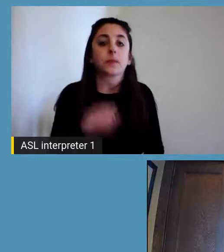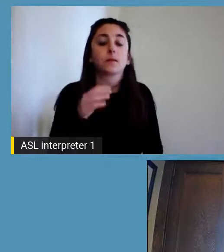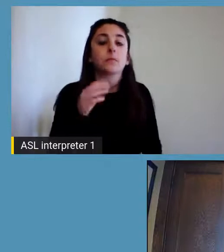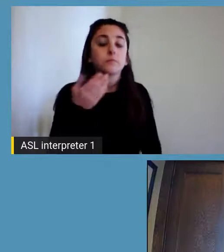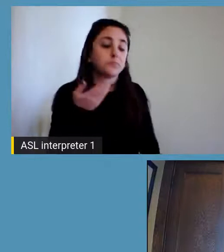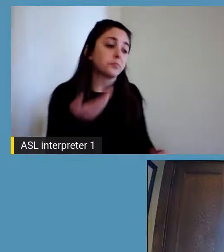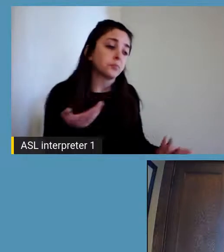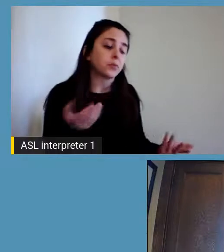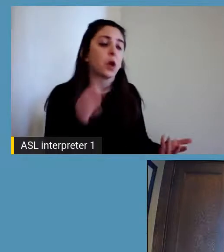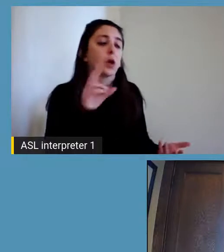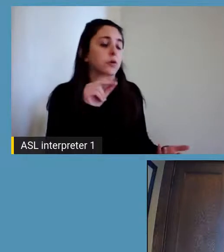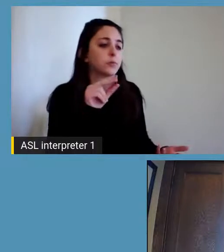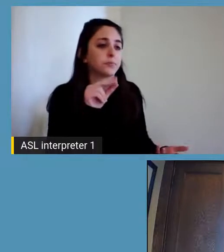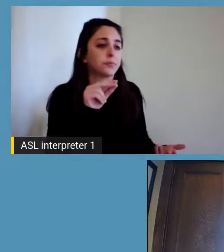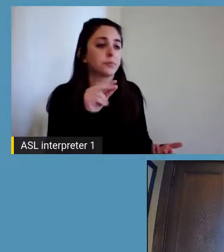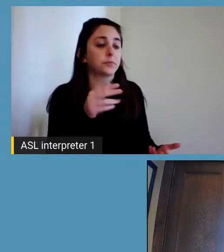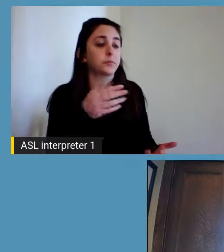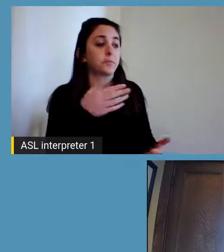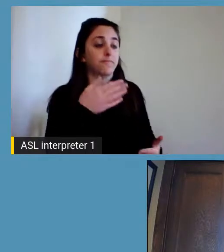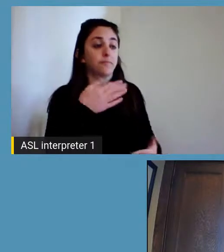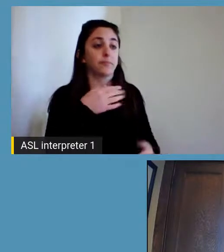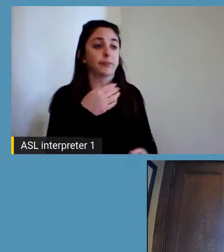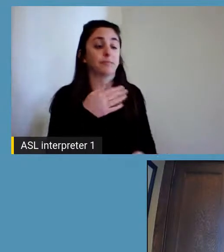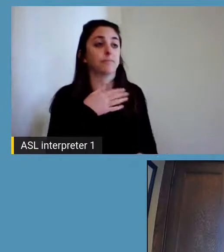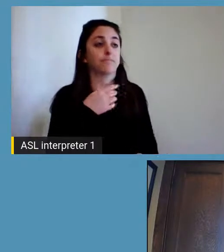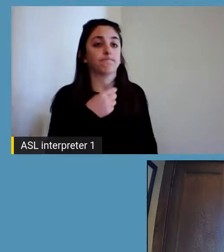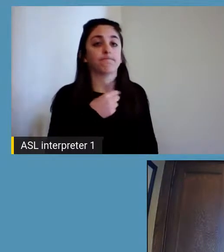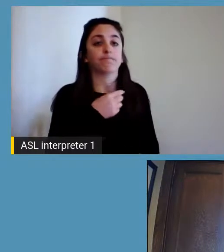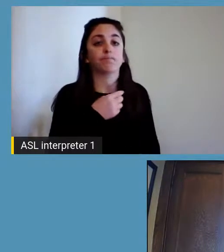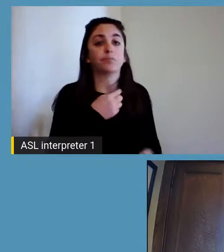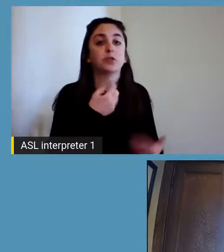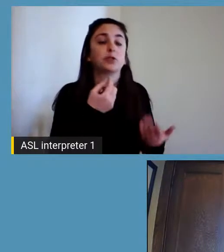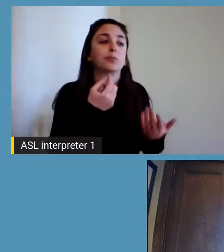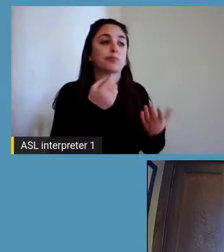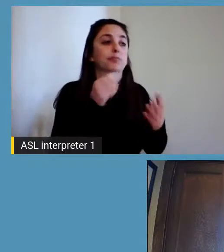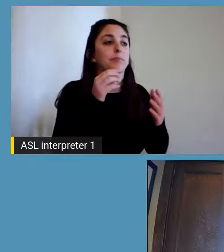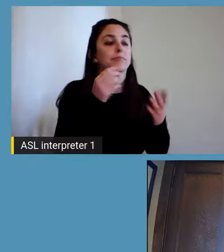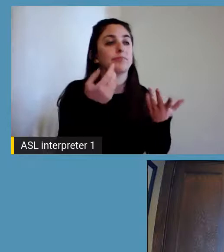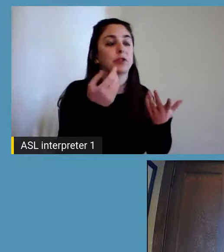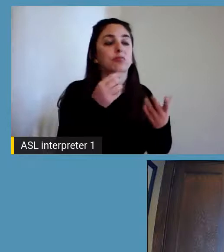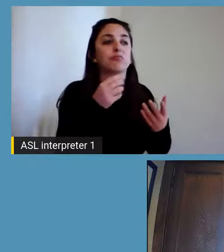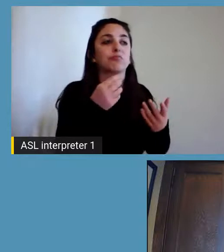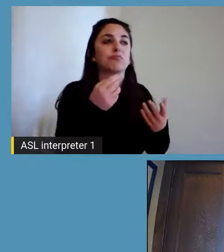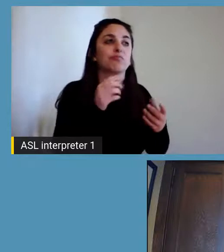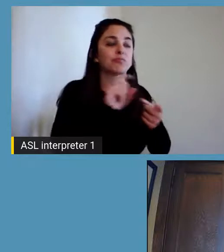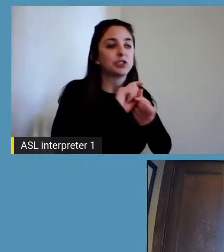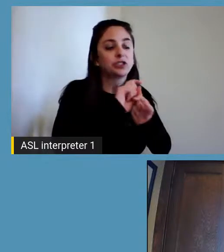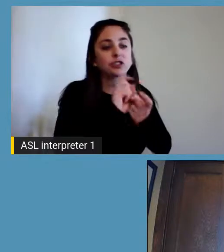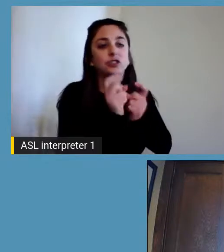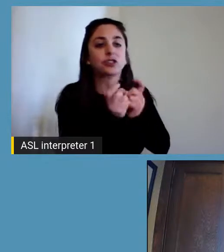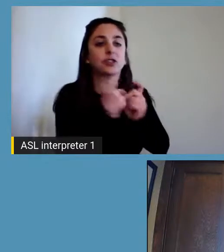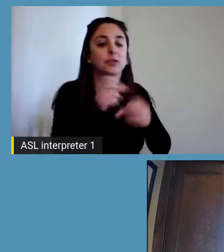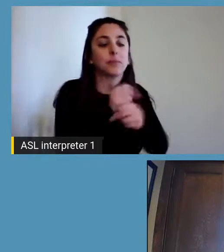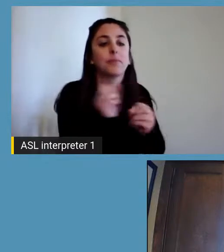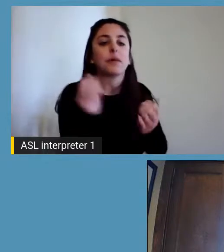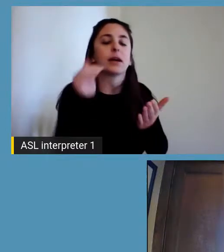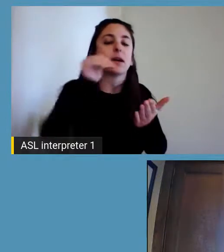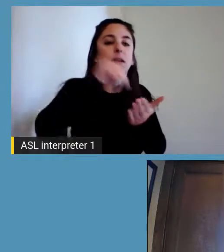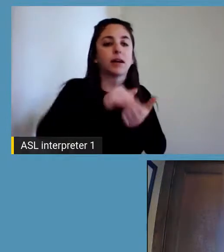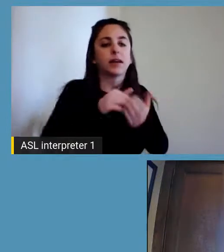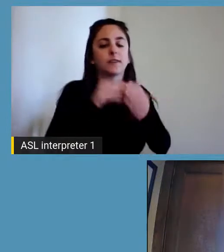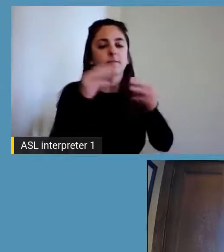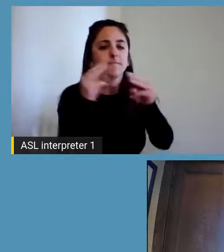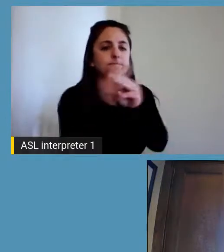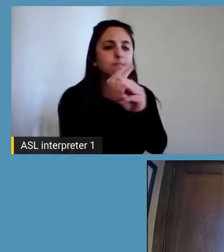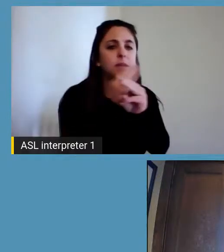No, from my aspect is that you're recreating the pattern, which means you're recreating the math of what it should be. But at the